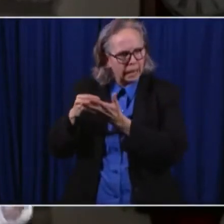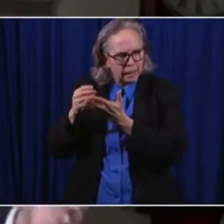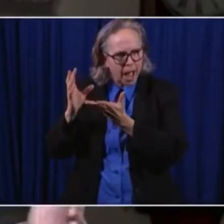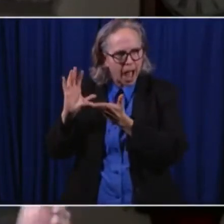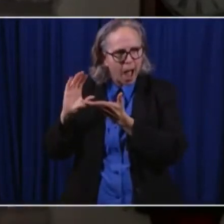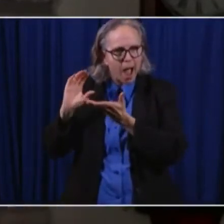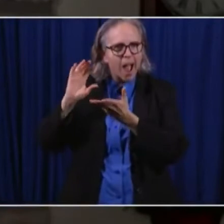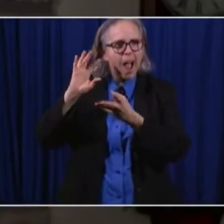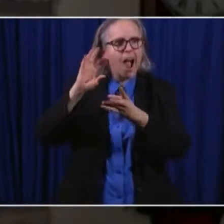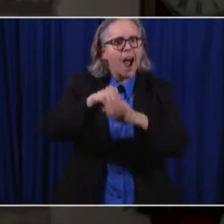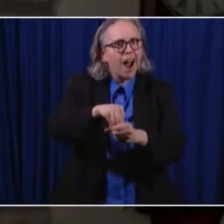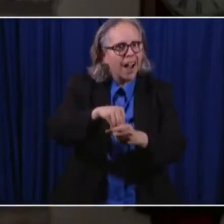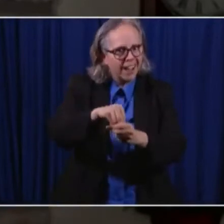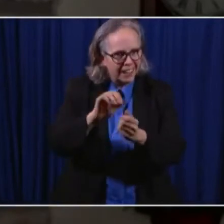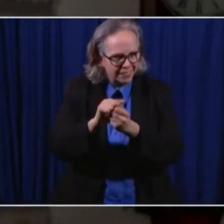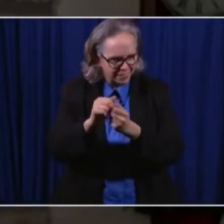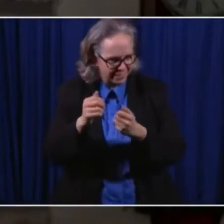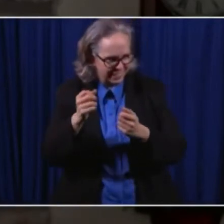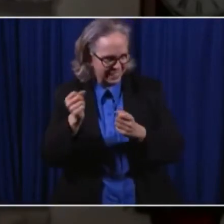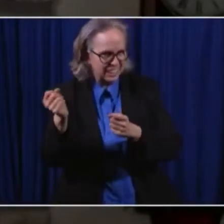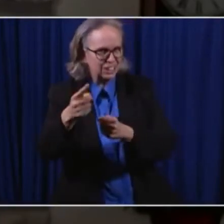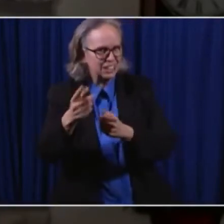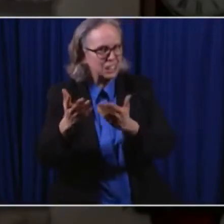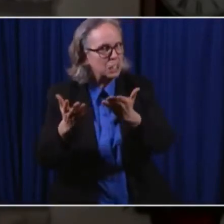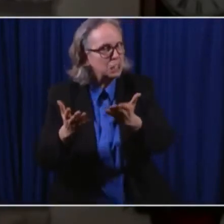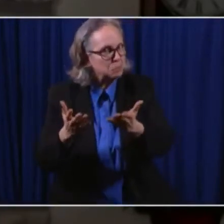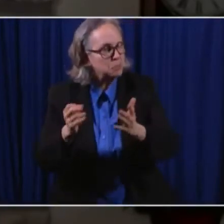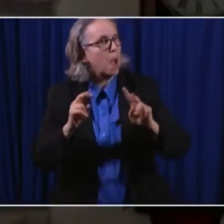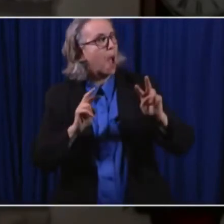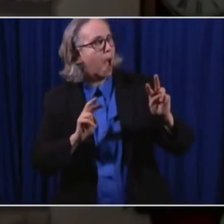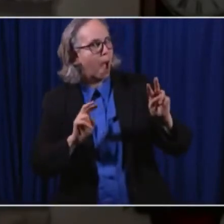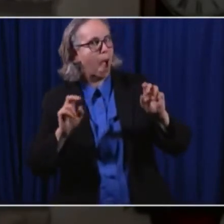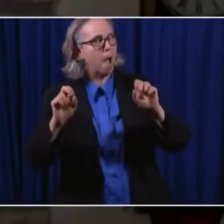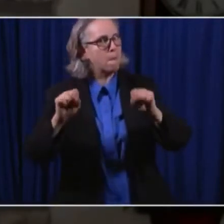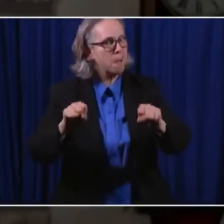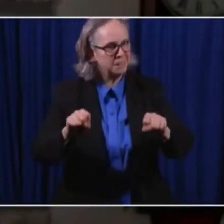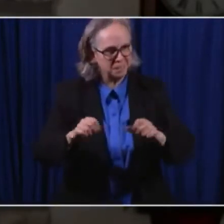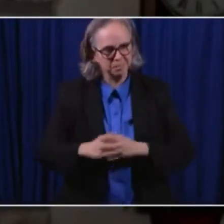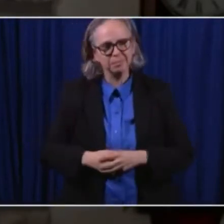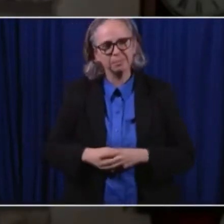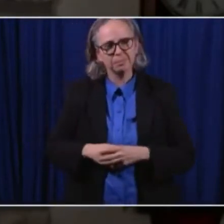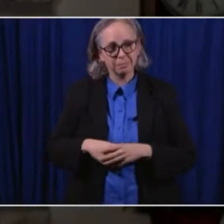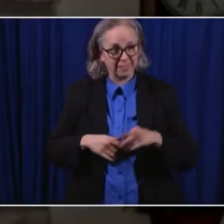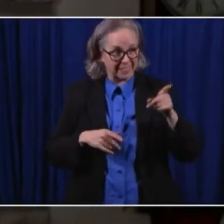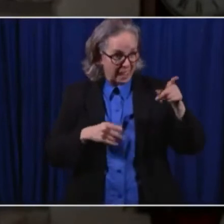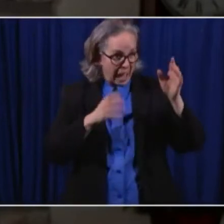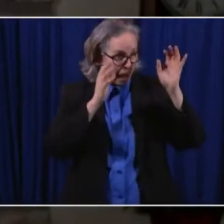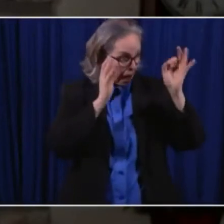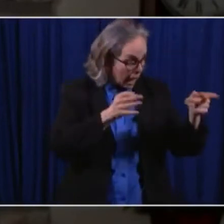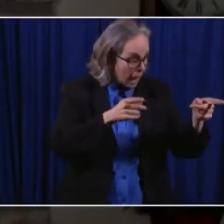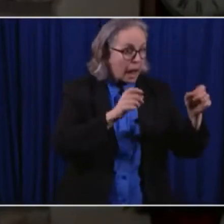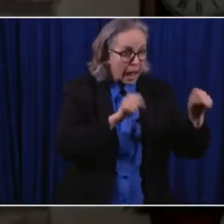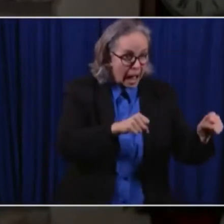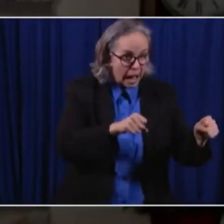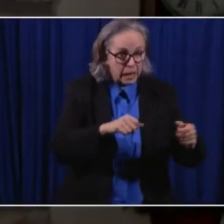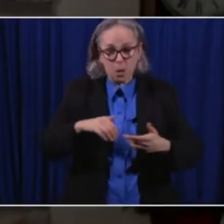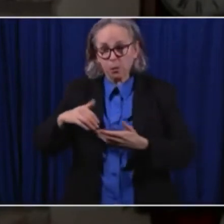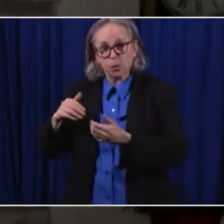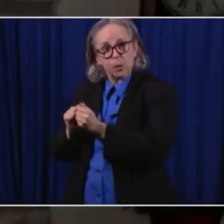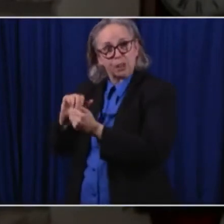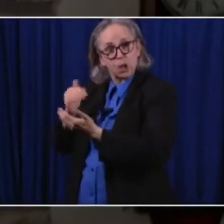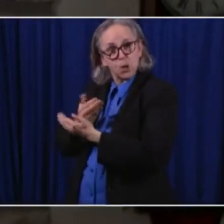can roll that money over. So when you look at that, plus you look at what is in this new bill, I think that's going to give us